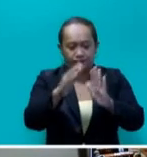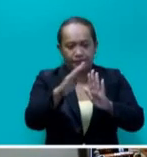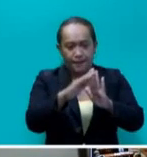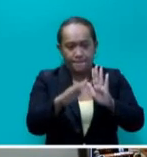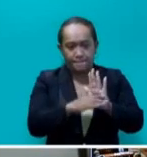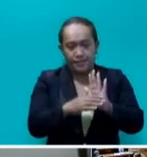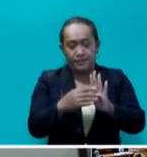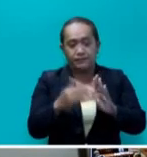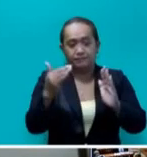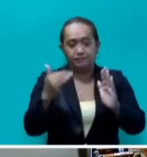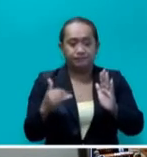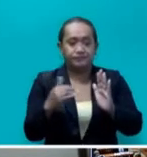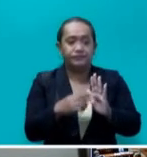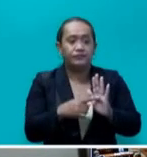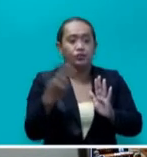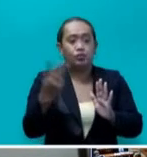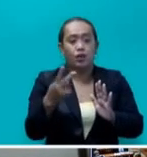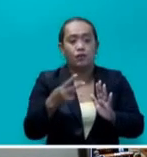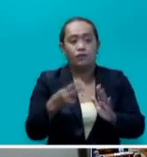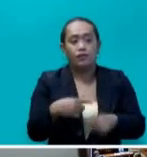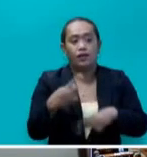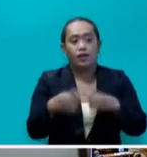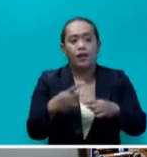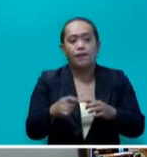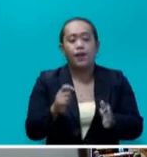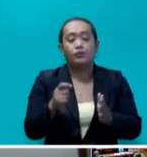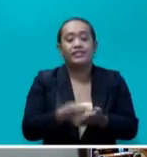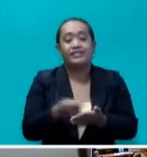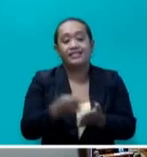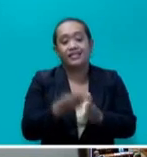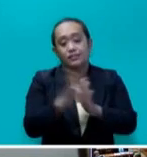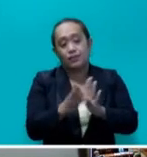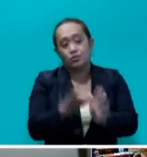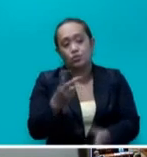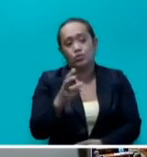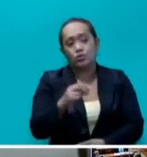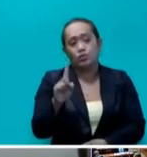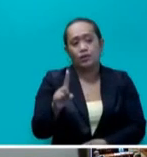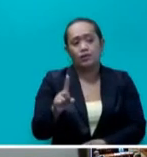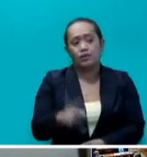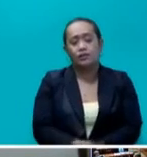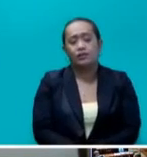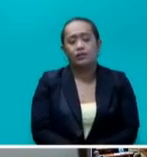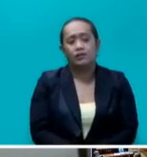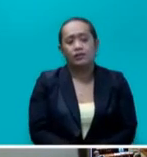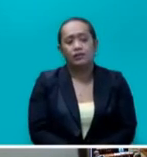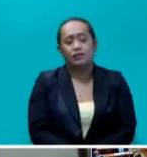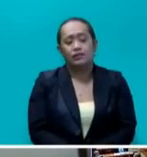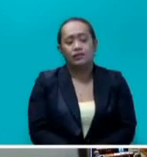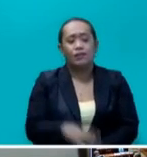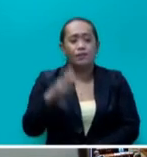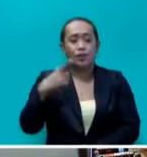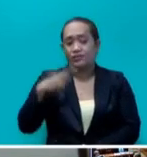number 12, Gambling Turnover Tax Budget Amendment Bill 2021. The Gambling Turnover Tax Act 1991, Mr. Speaker,